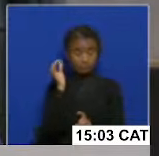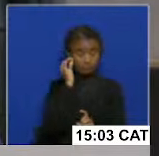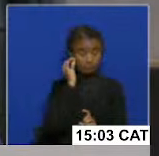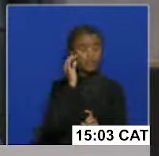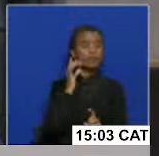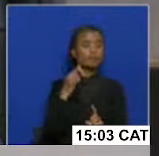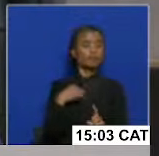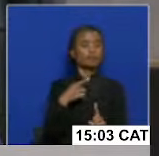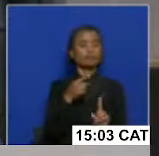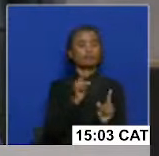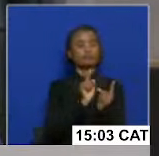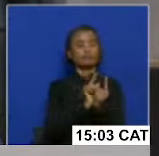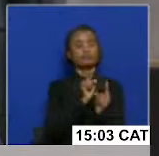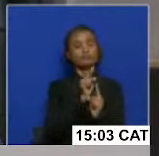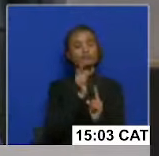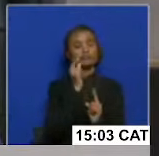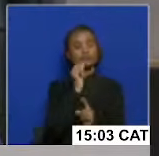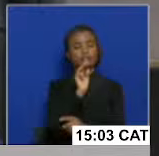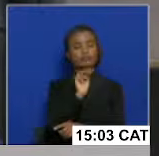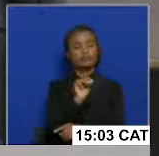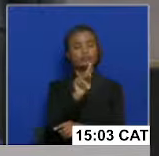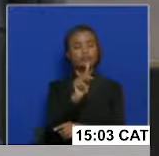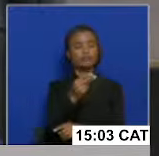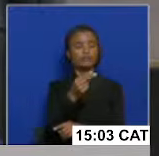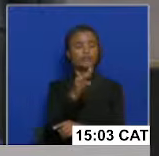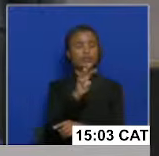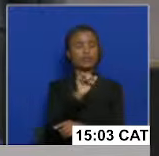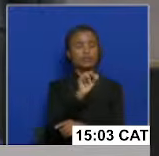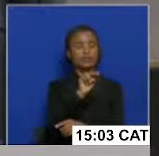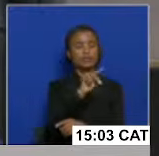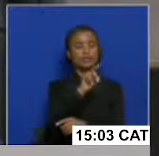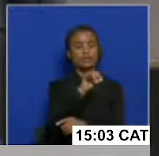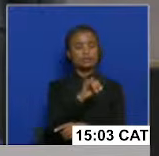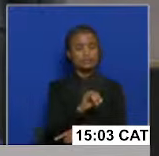that That's not can I answering. contact the.